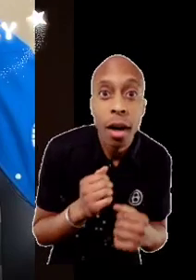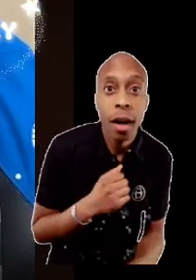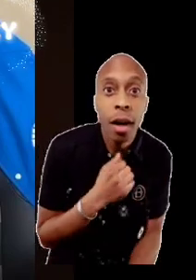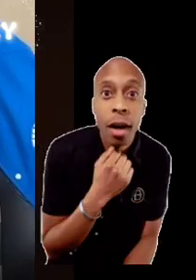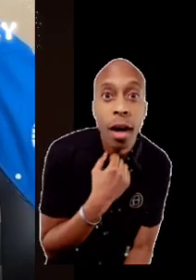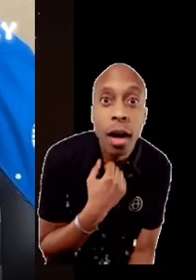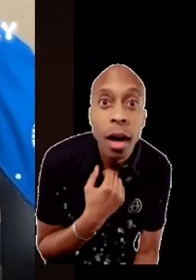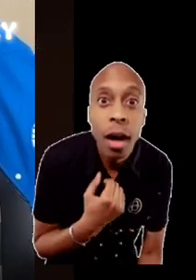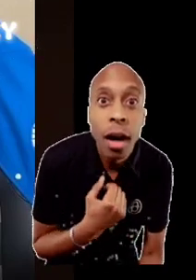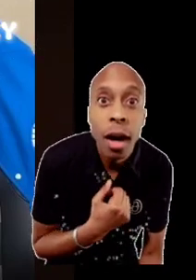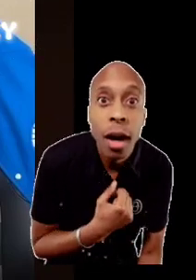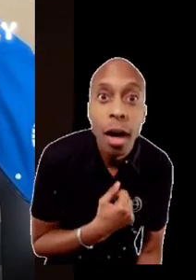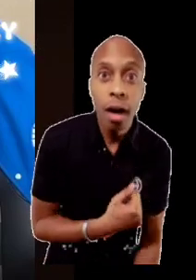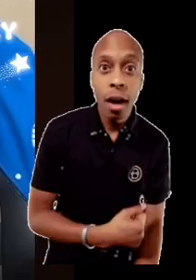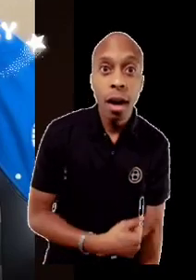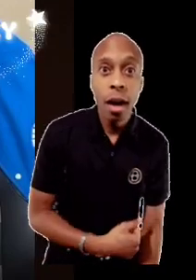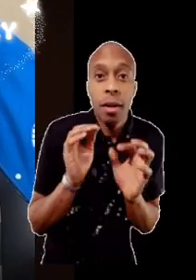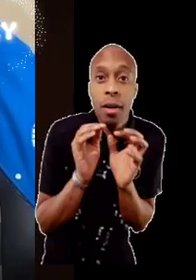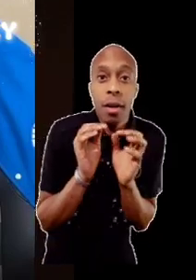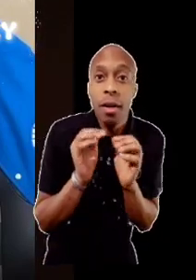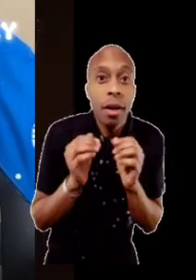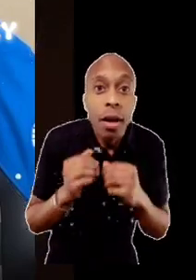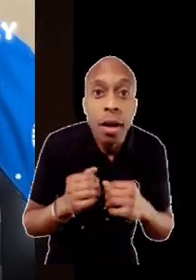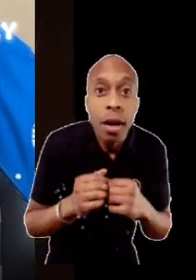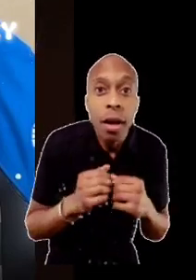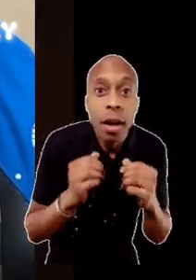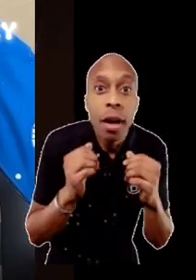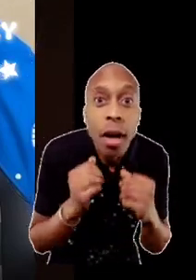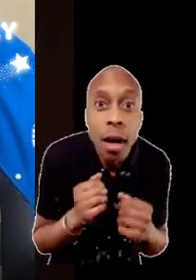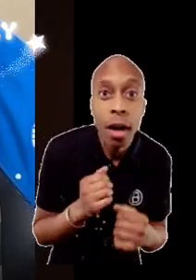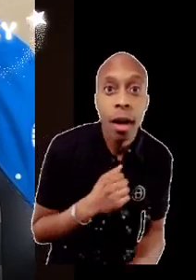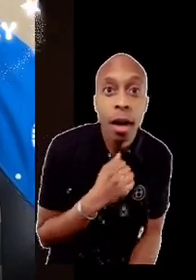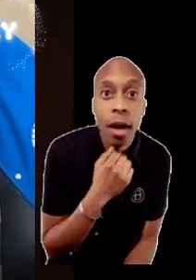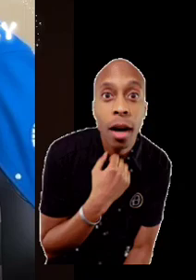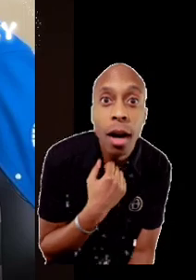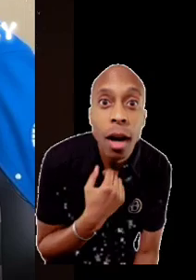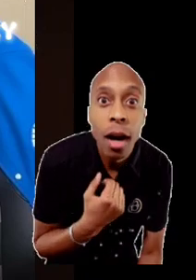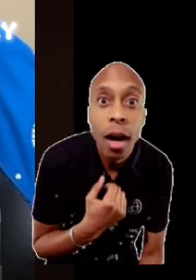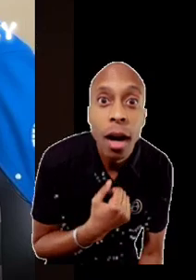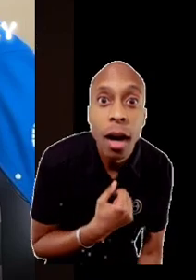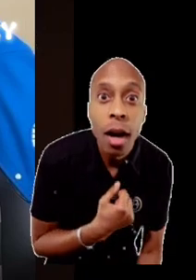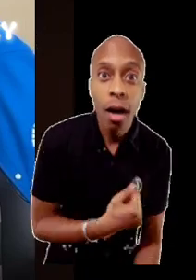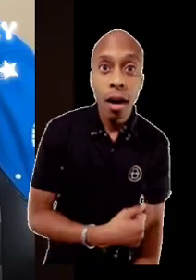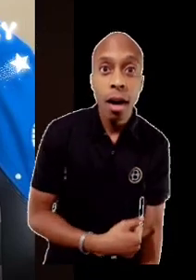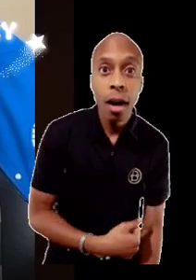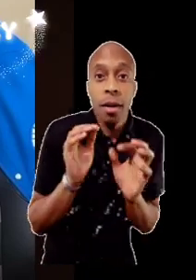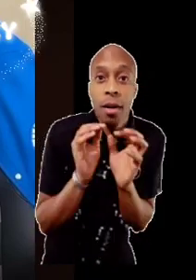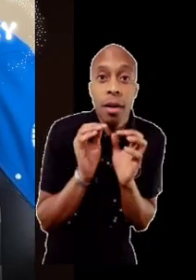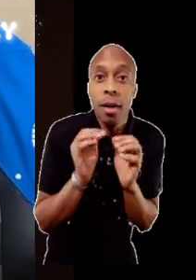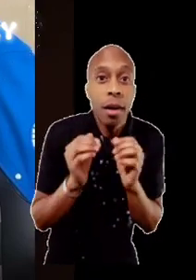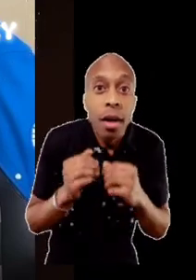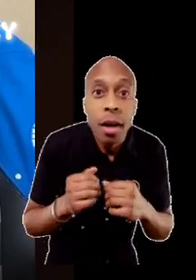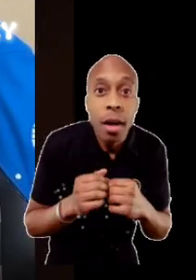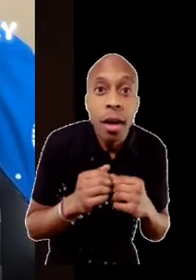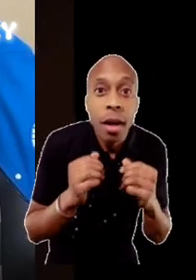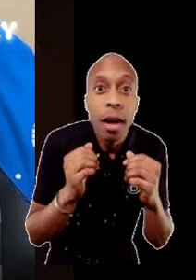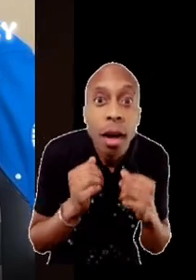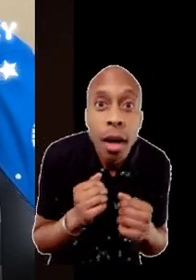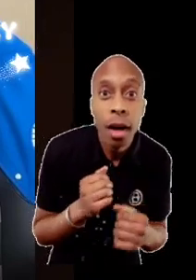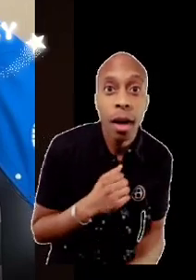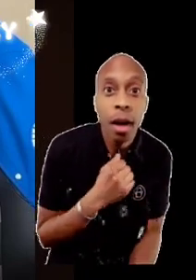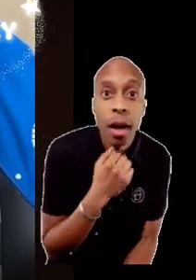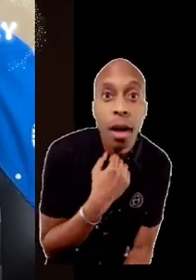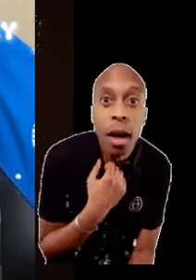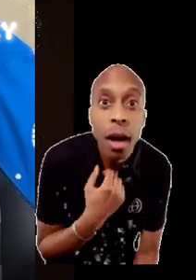me understand certain things. So my name not go call up nowhere. Ping name not go call up nowhere.